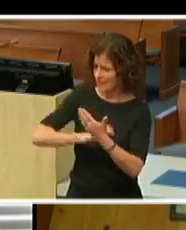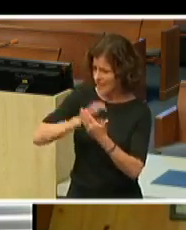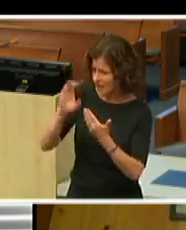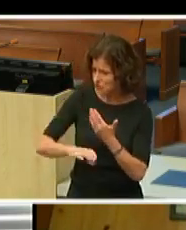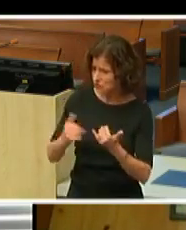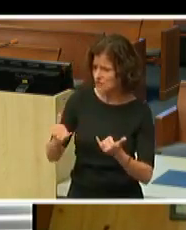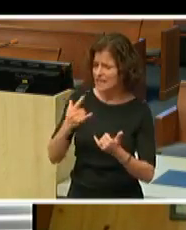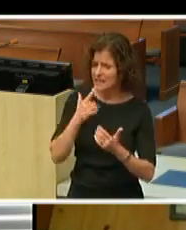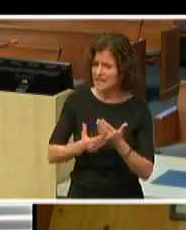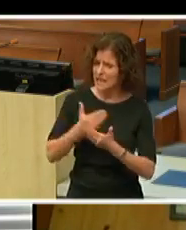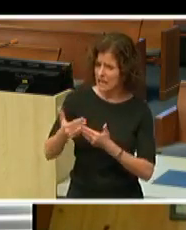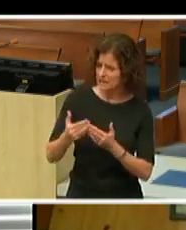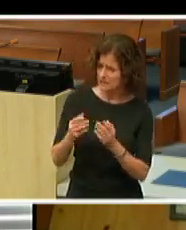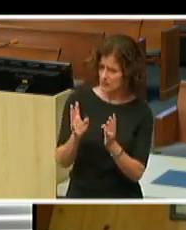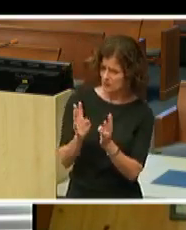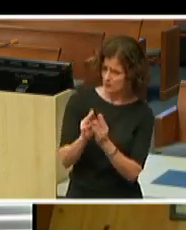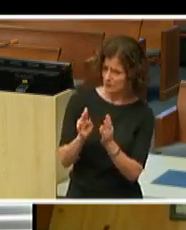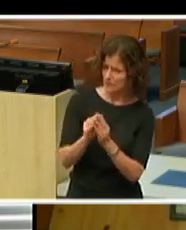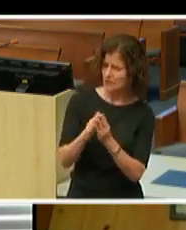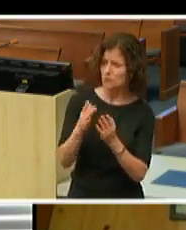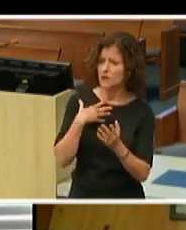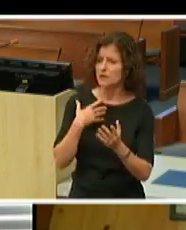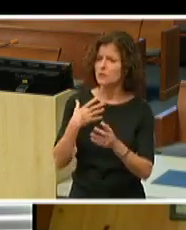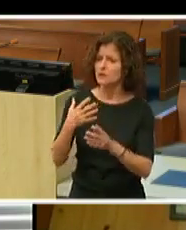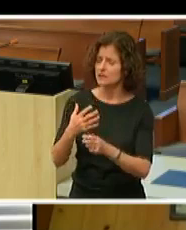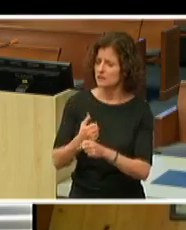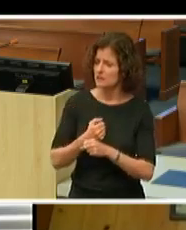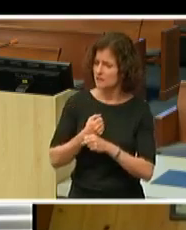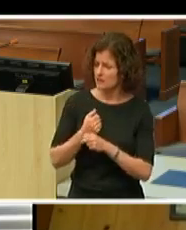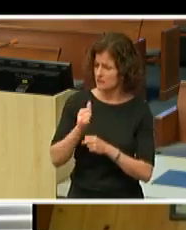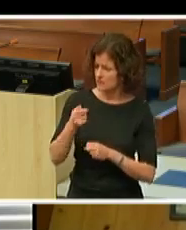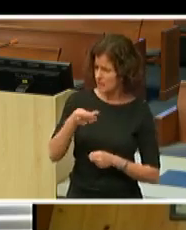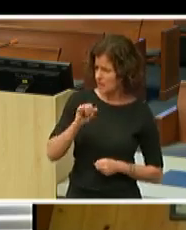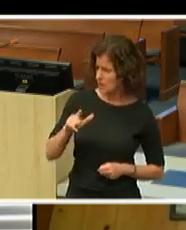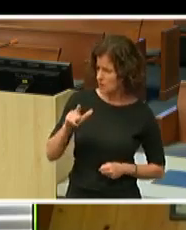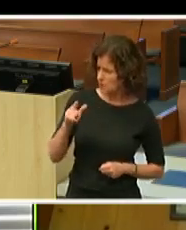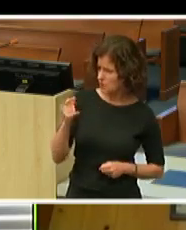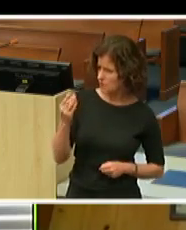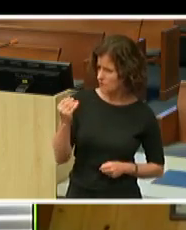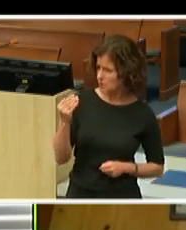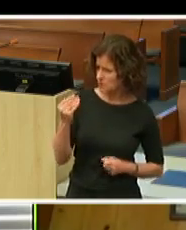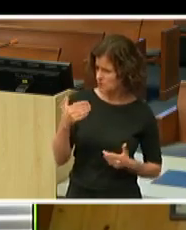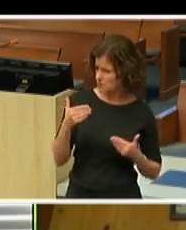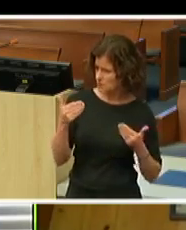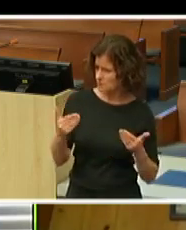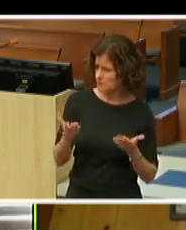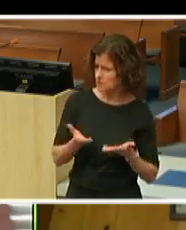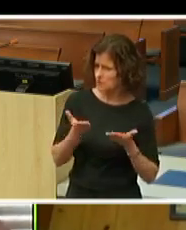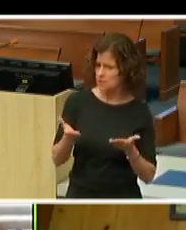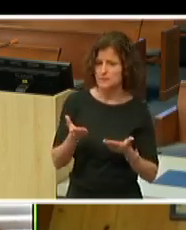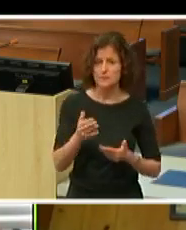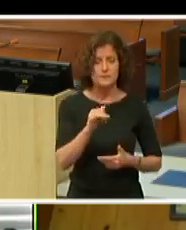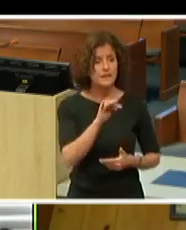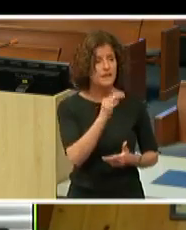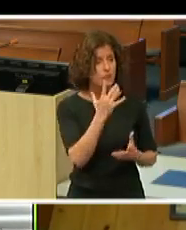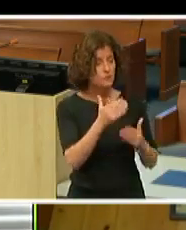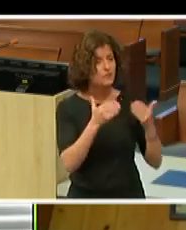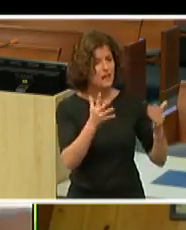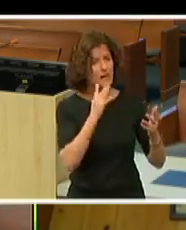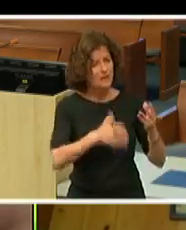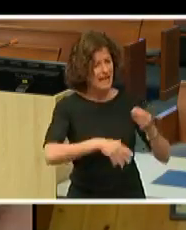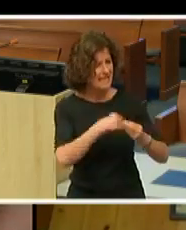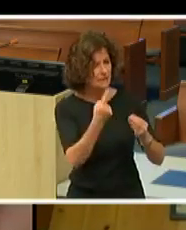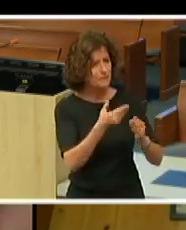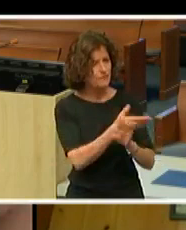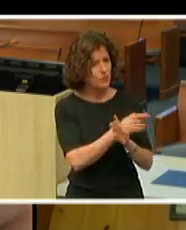likely meeting of this board where we're taking motions on April the 14th? All right, if you're moving on, Hutch, I wanted to jump in there.